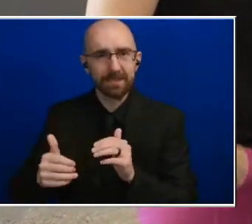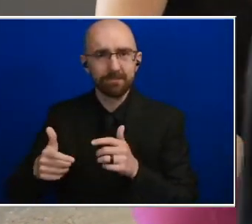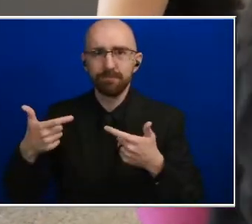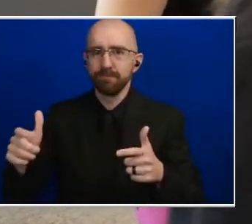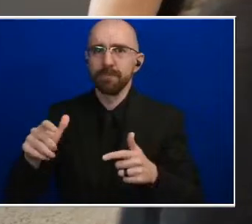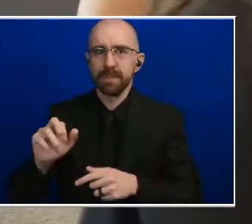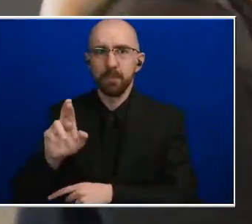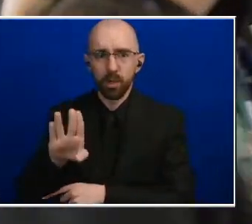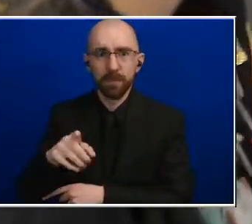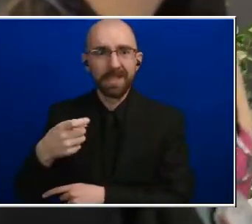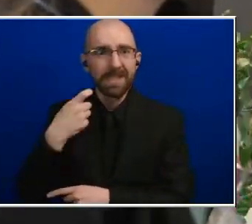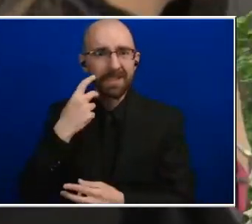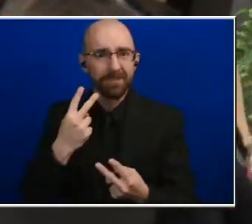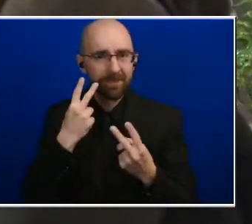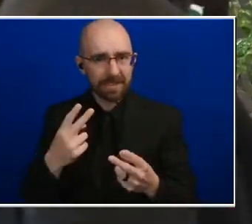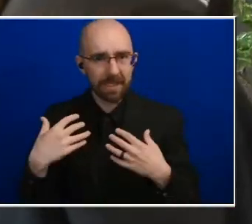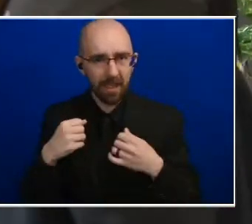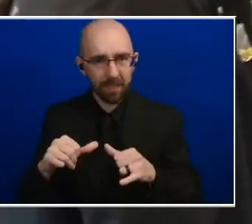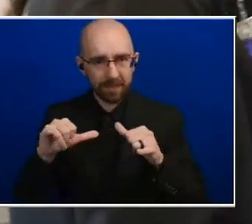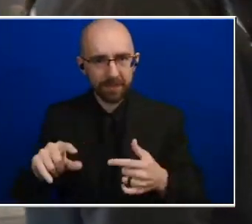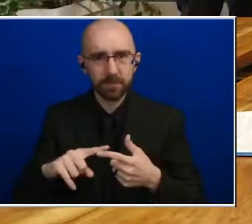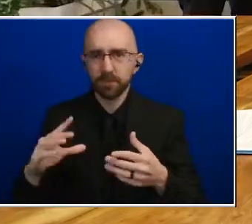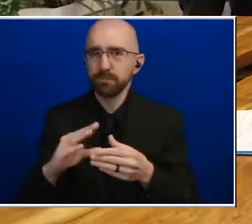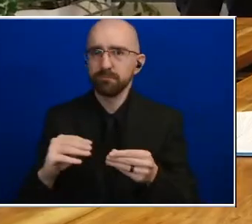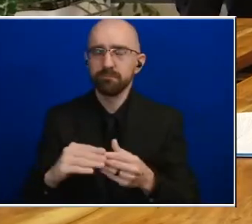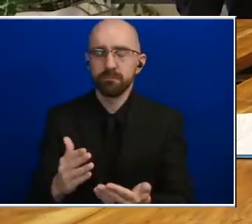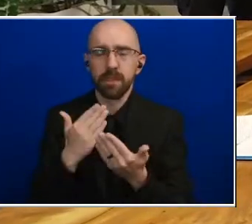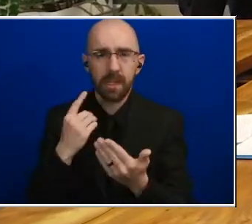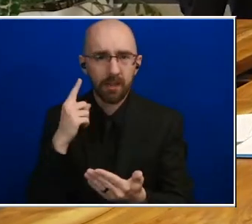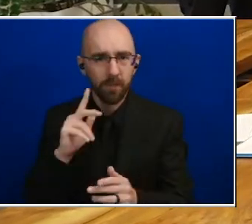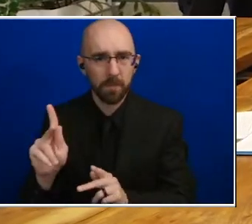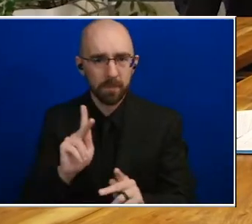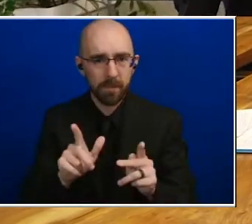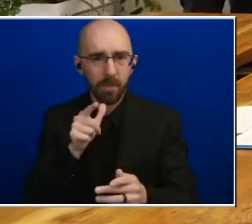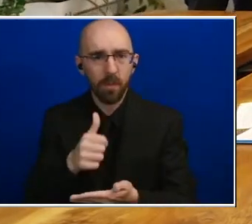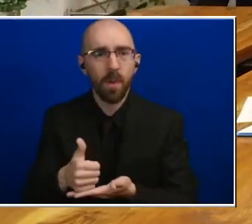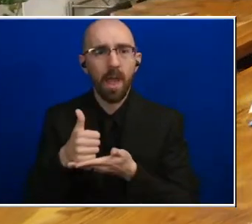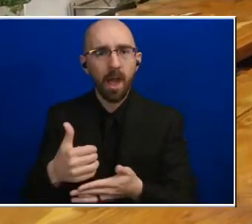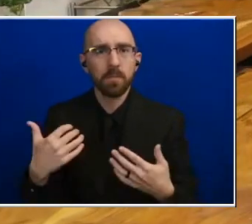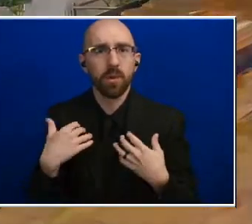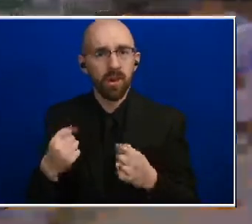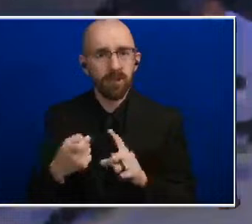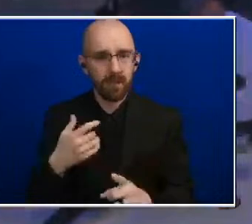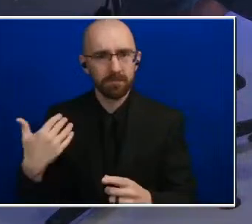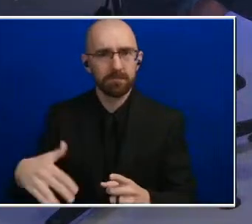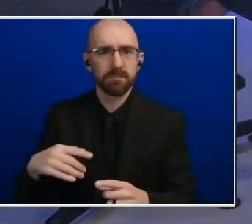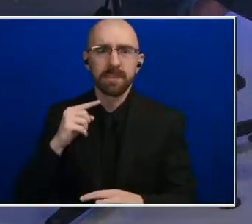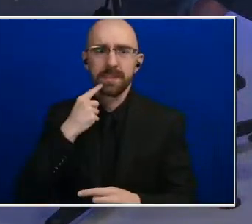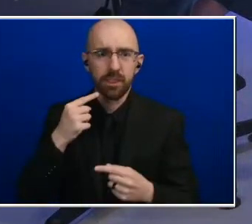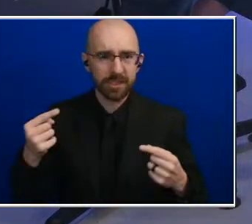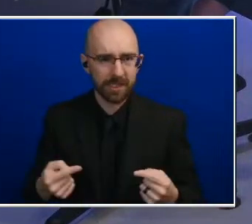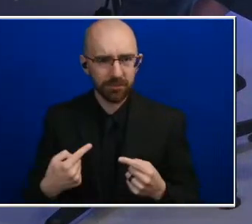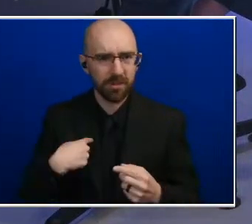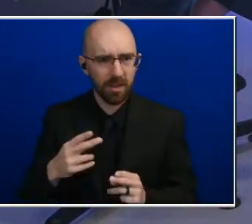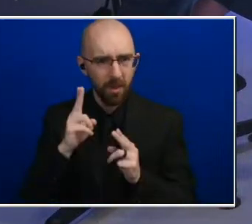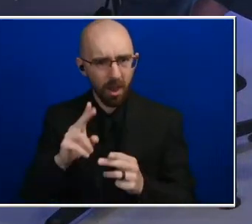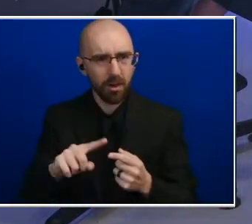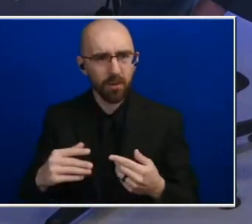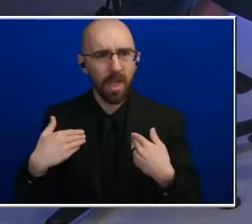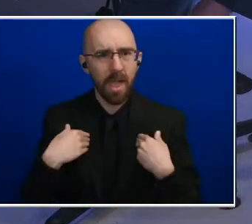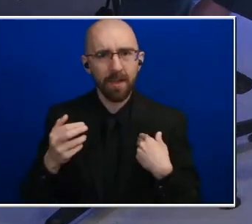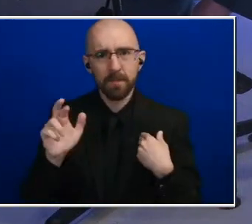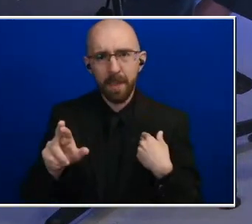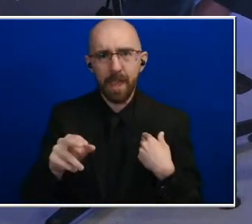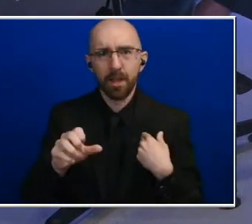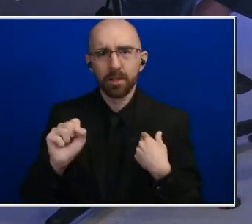the health system to say thank you to the people who helped them recover from some serious injuries. I'm honored to have Mayor Curt Skoo here with